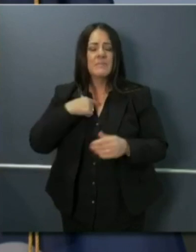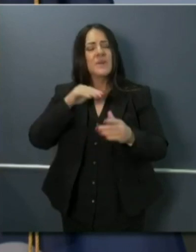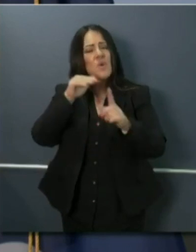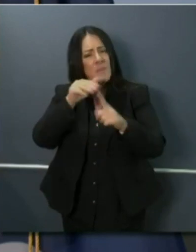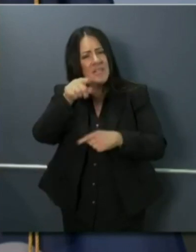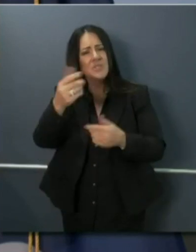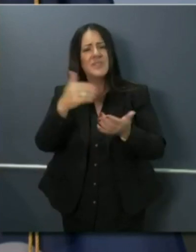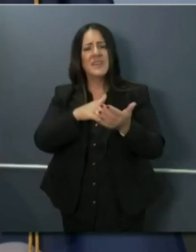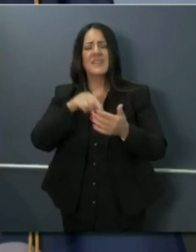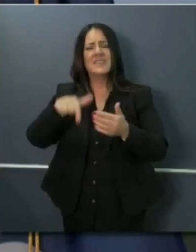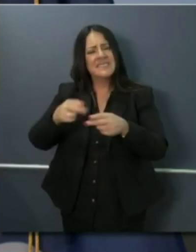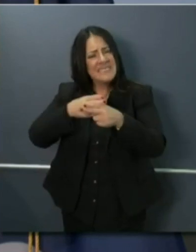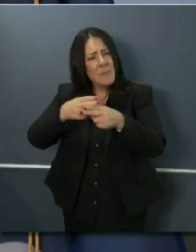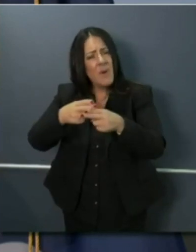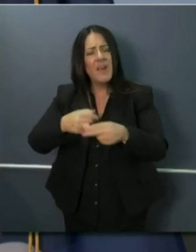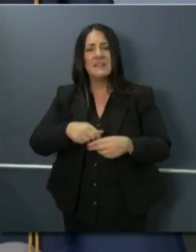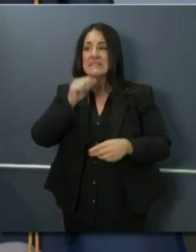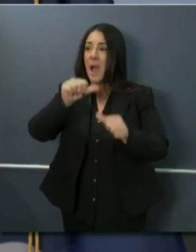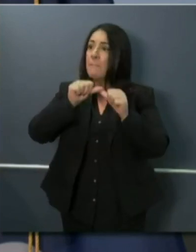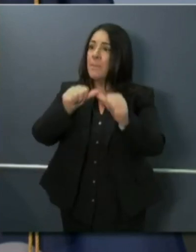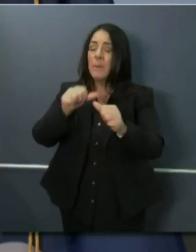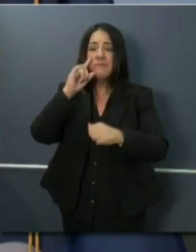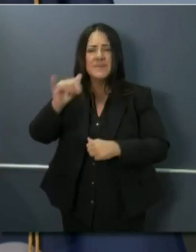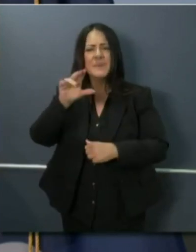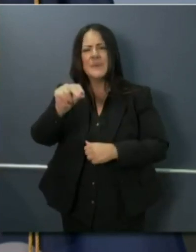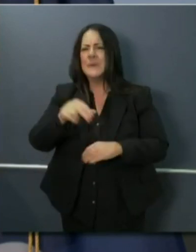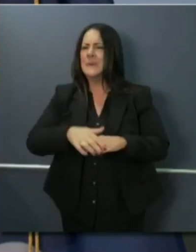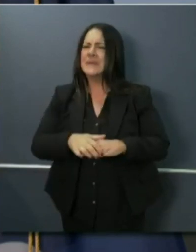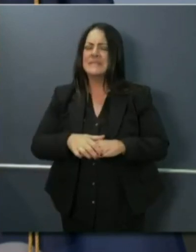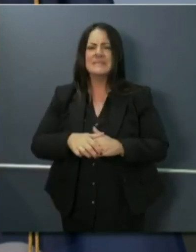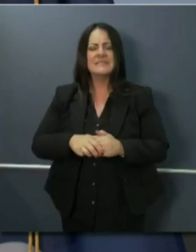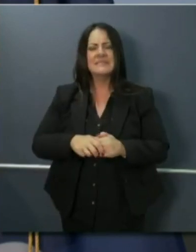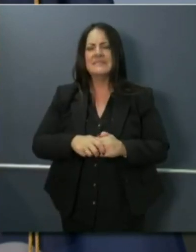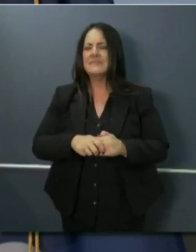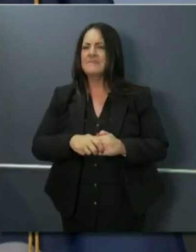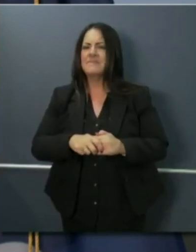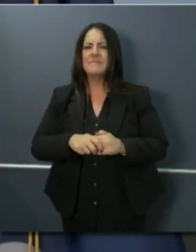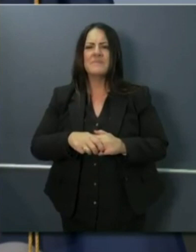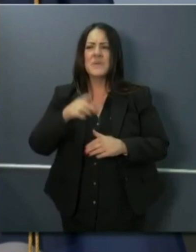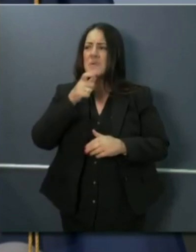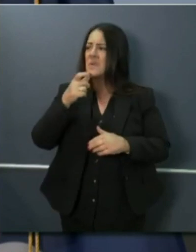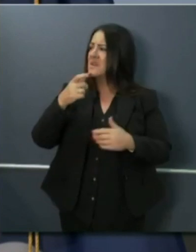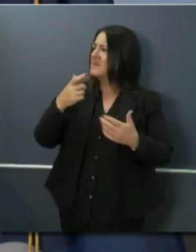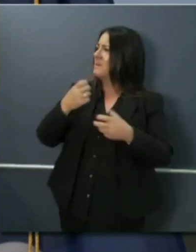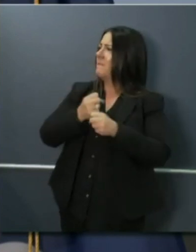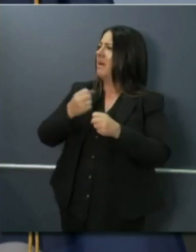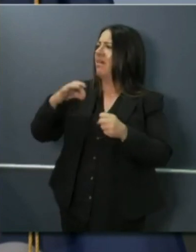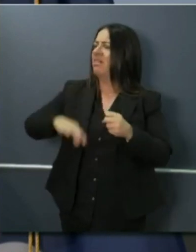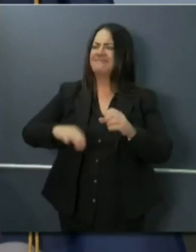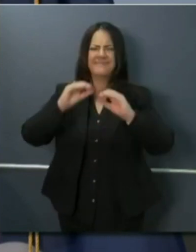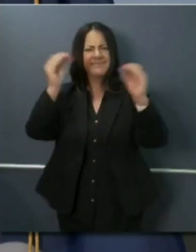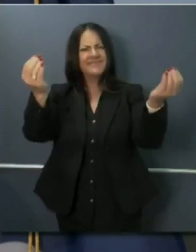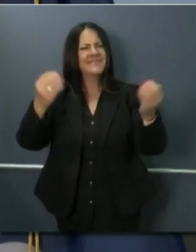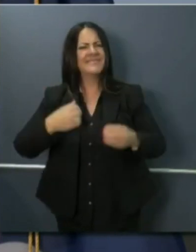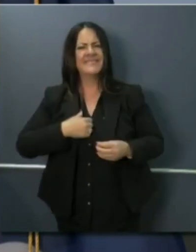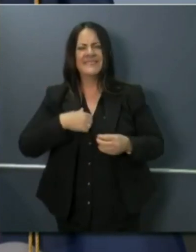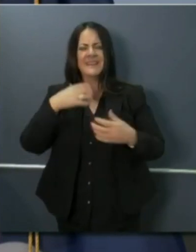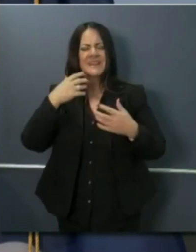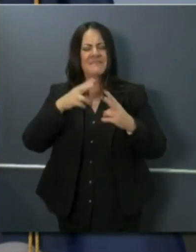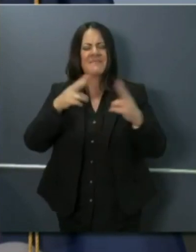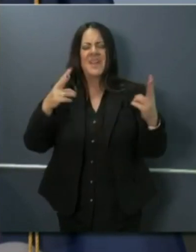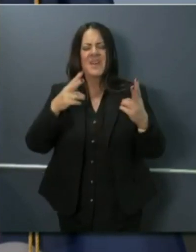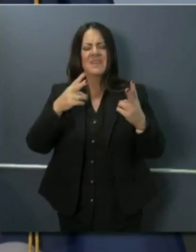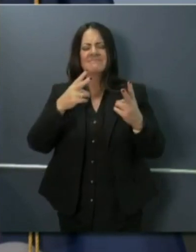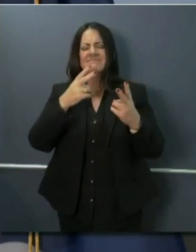this is temporary. This is not permanent. No games are being played, and we have deep admiration and respect for all of you and